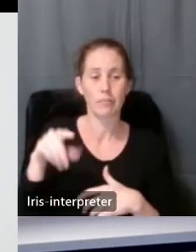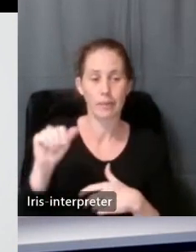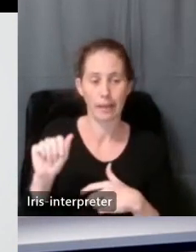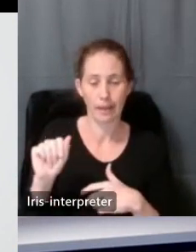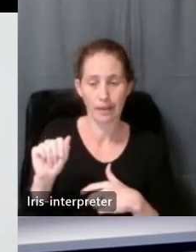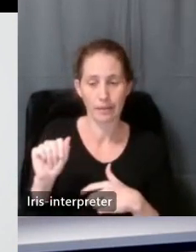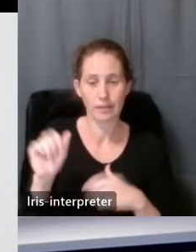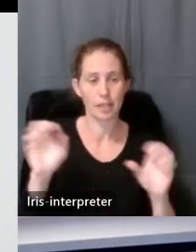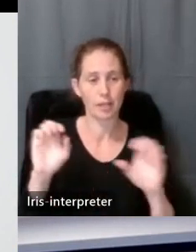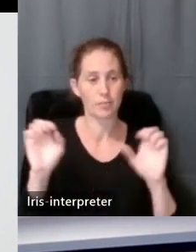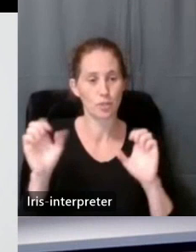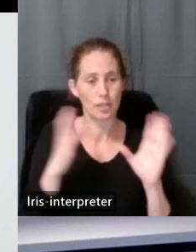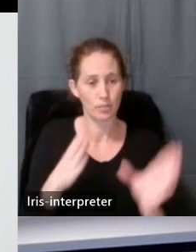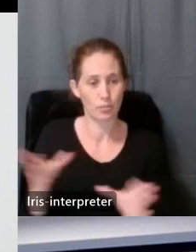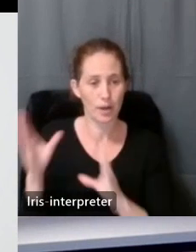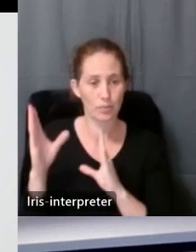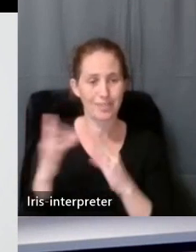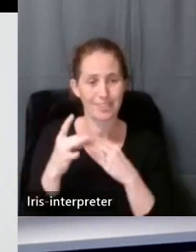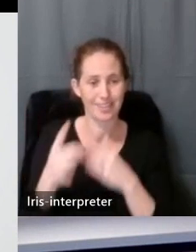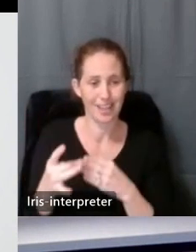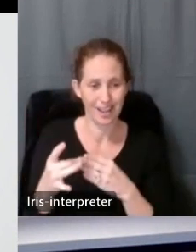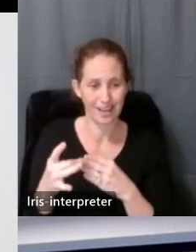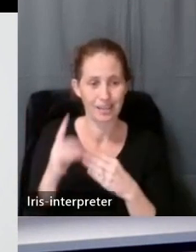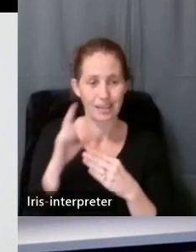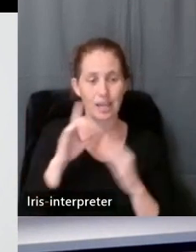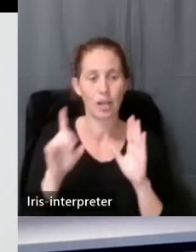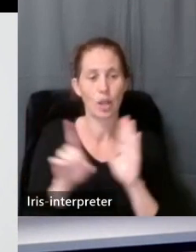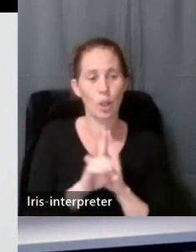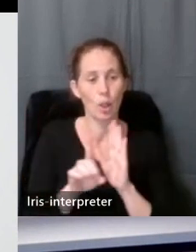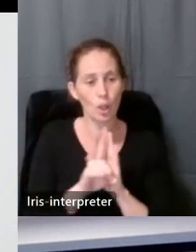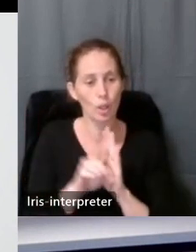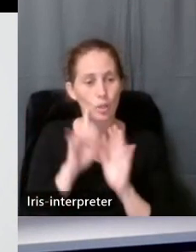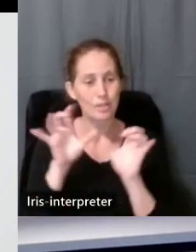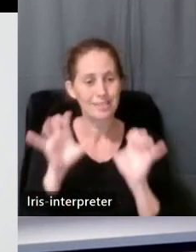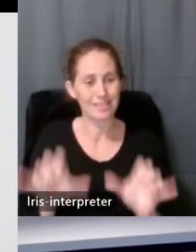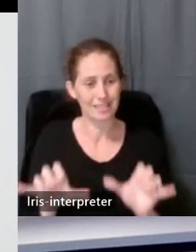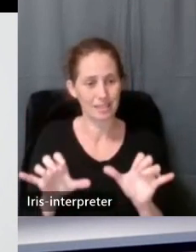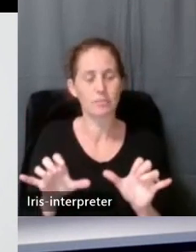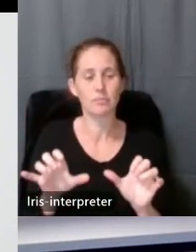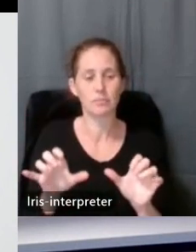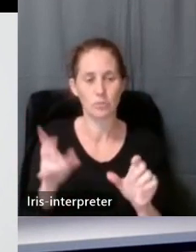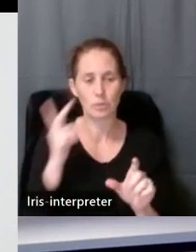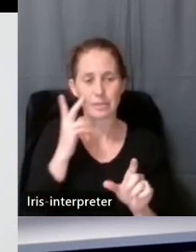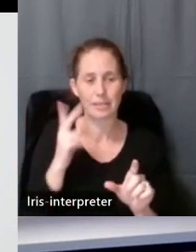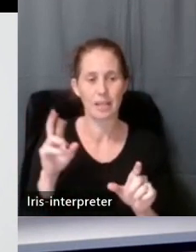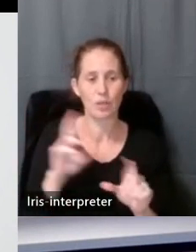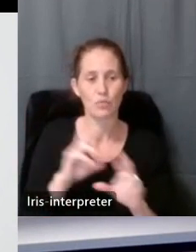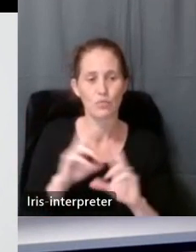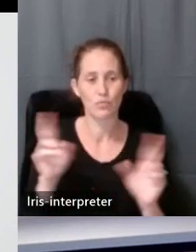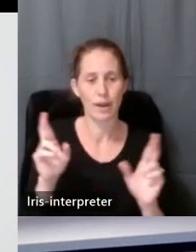Pennsylvania Emergency Preparation Guide and Alert System that can be found at